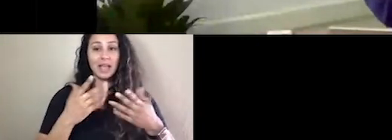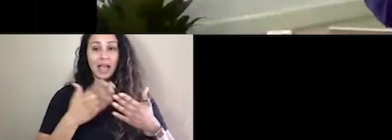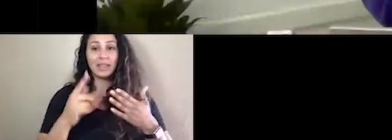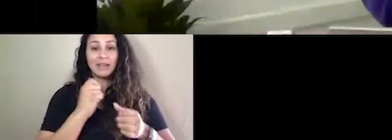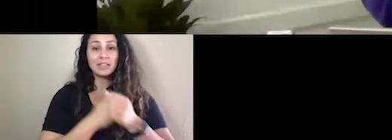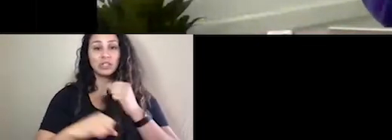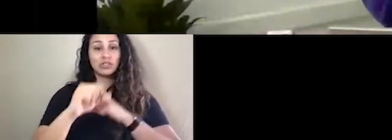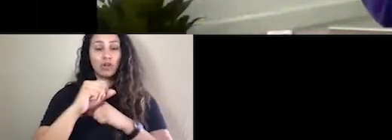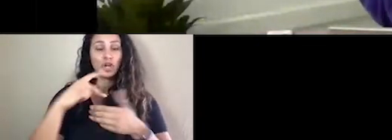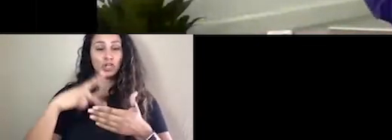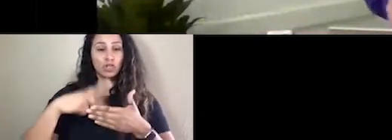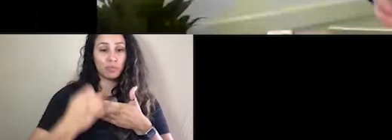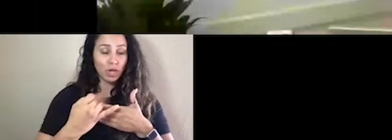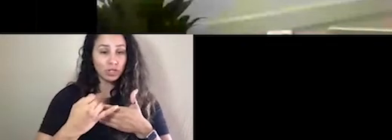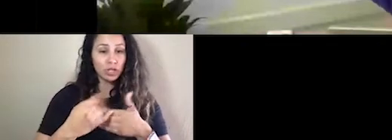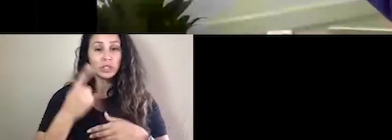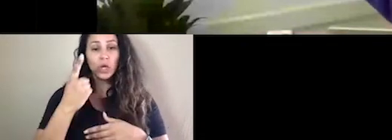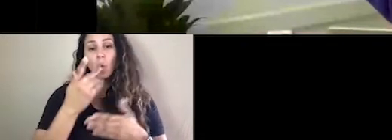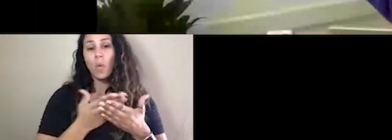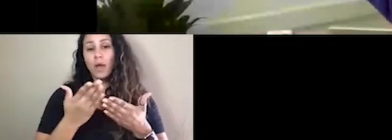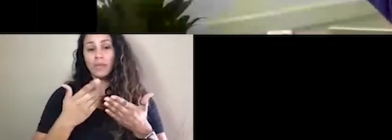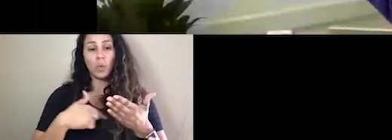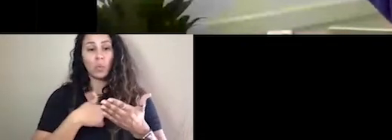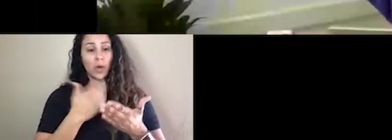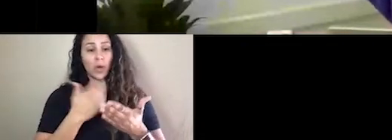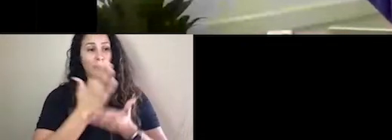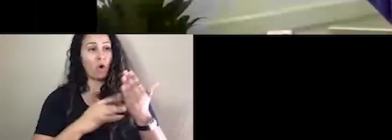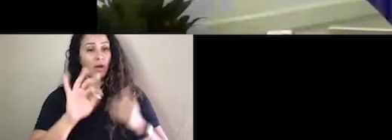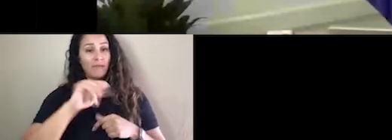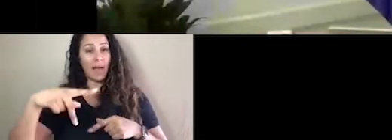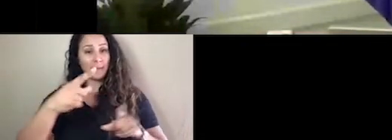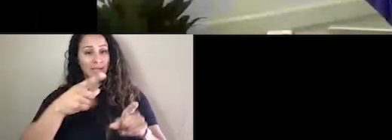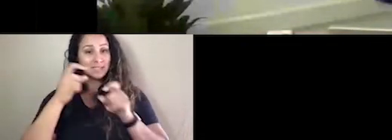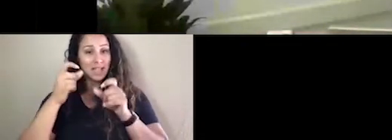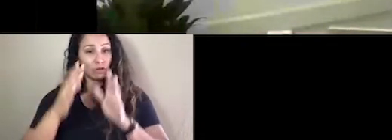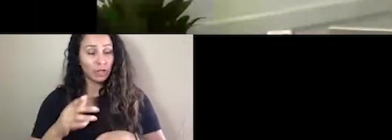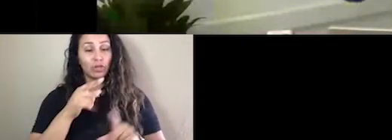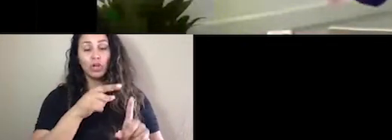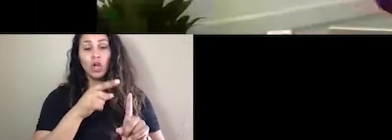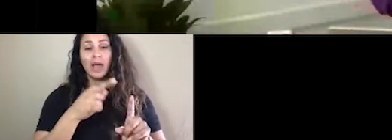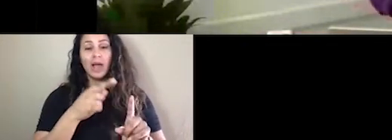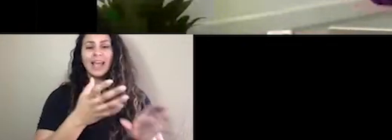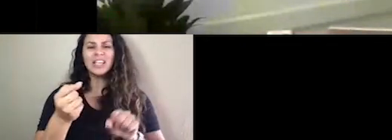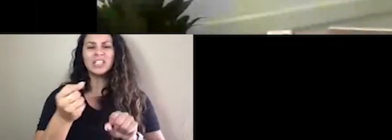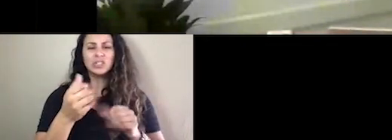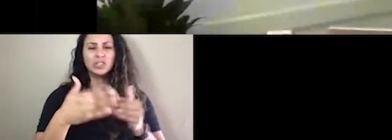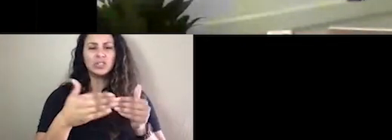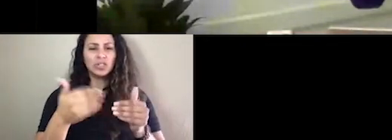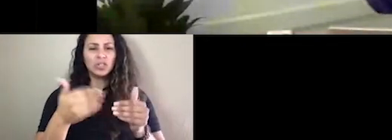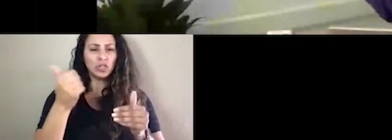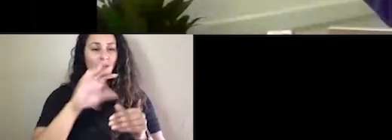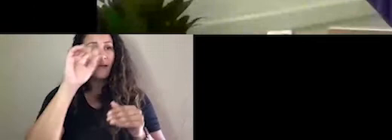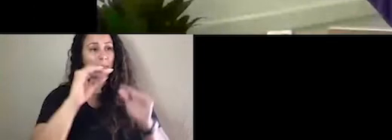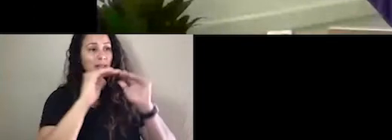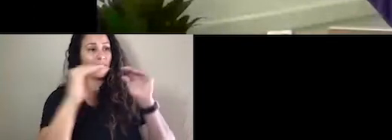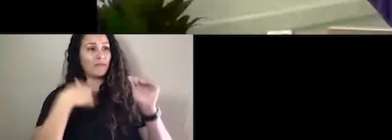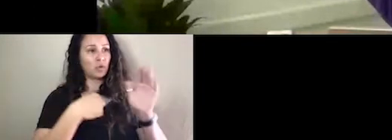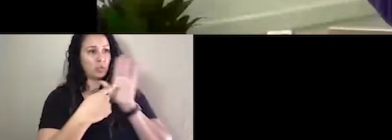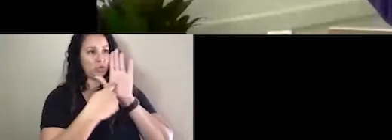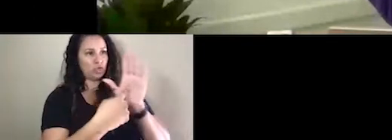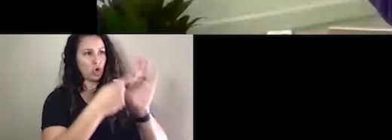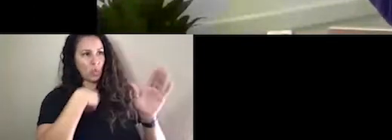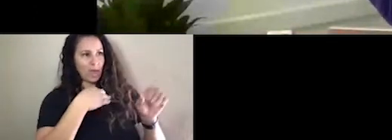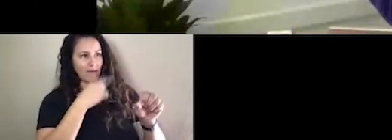project. So now that we were part of App Accelerator, it was much easier to also at the company level to show that we have commitment to this